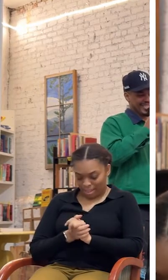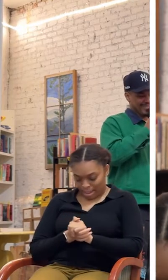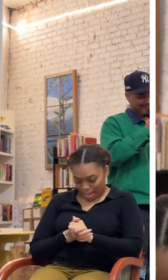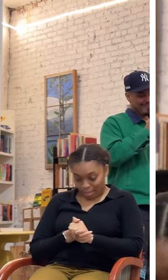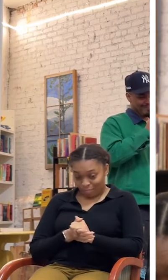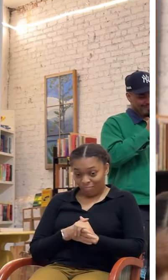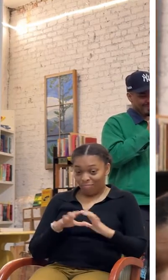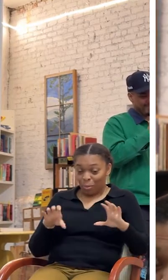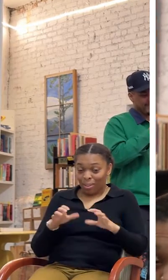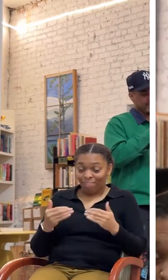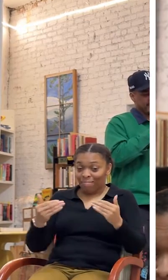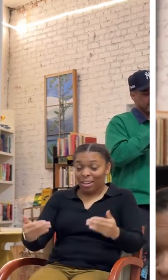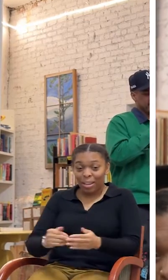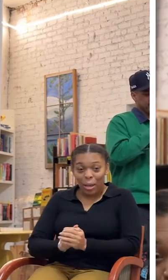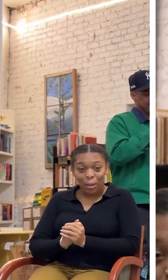Did it.